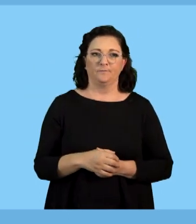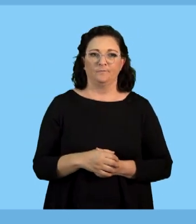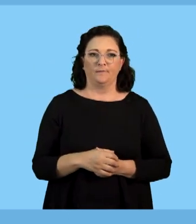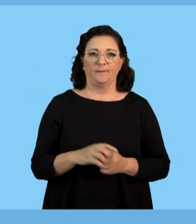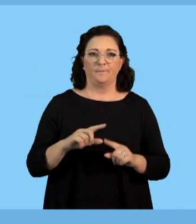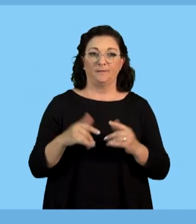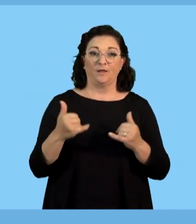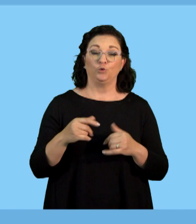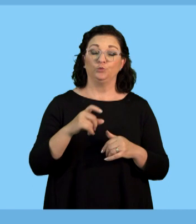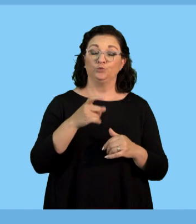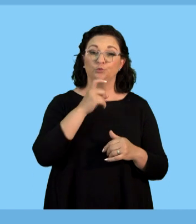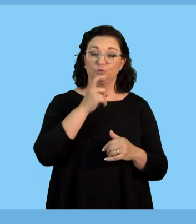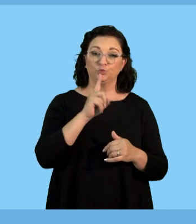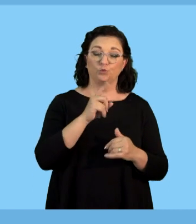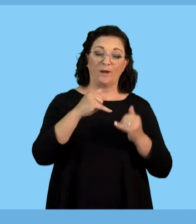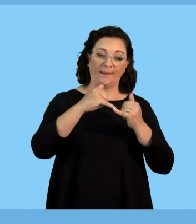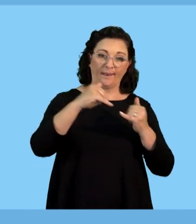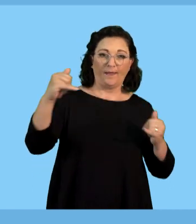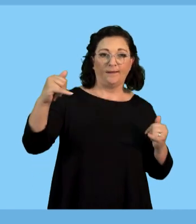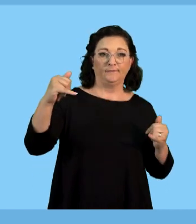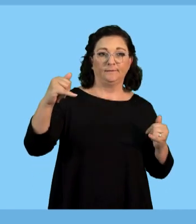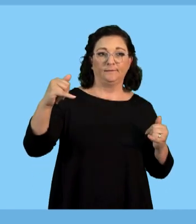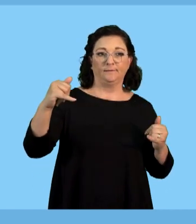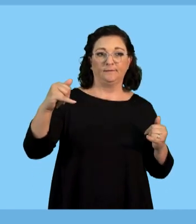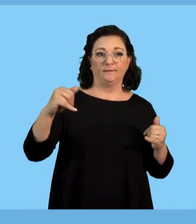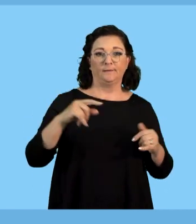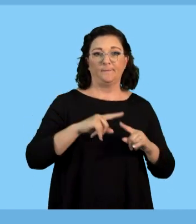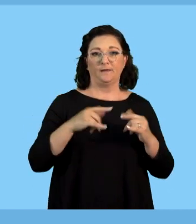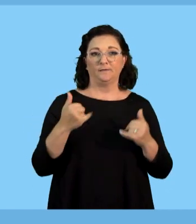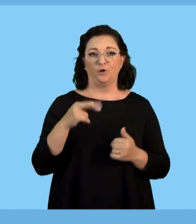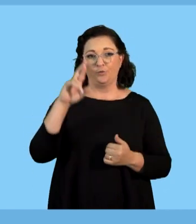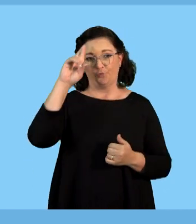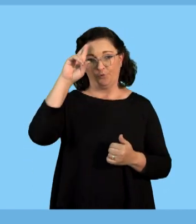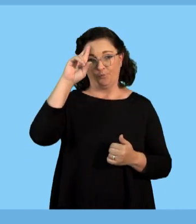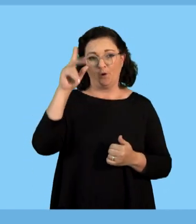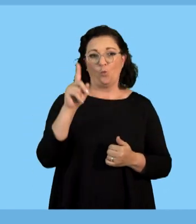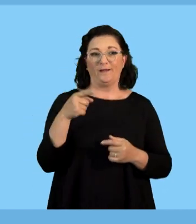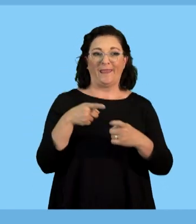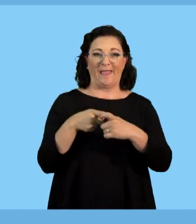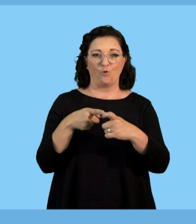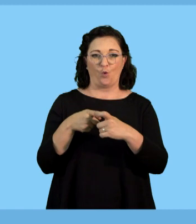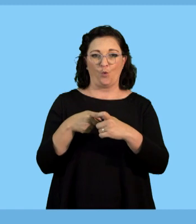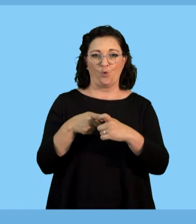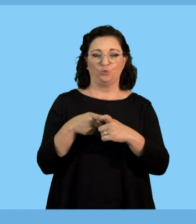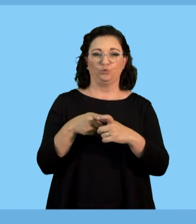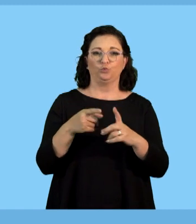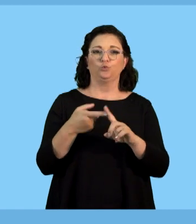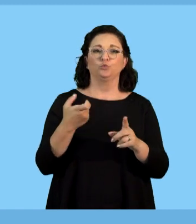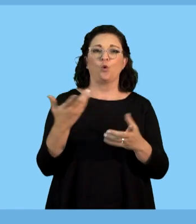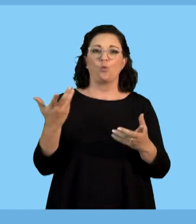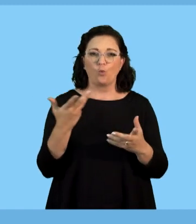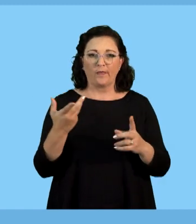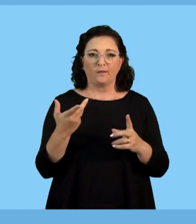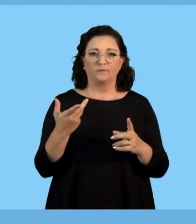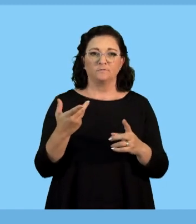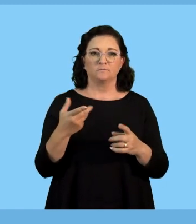light rays are drawn using straight lines and arrowheads. Remember, the arrowheads are showing direction. If now